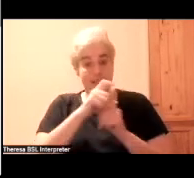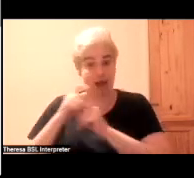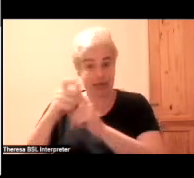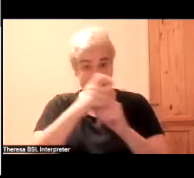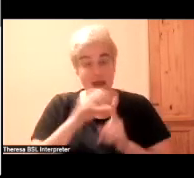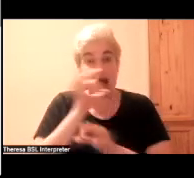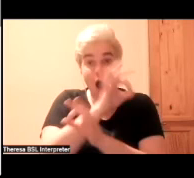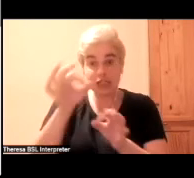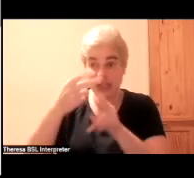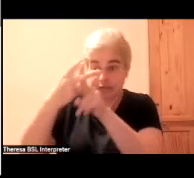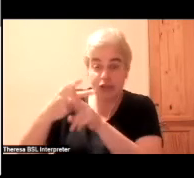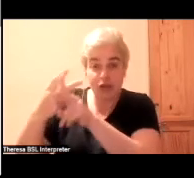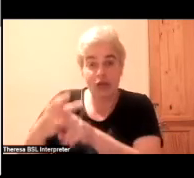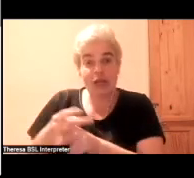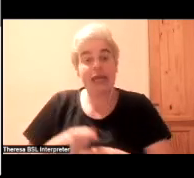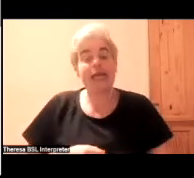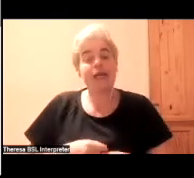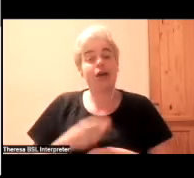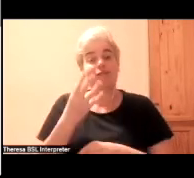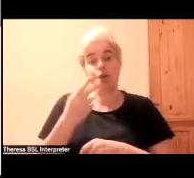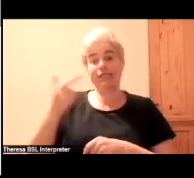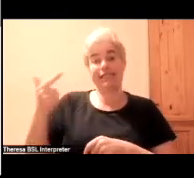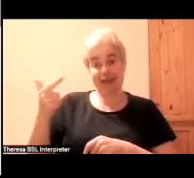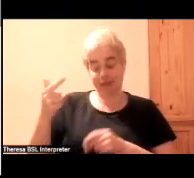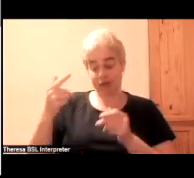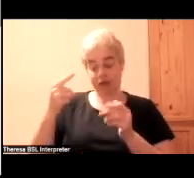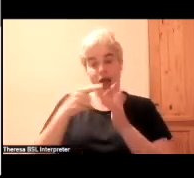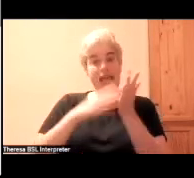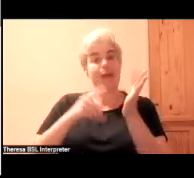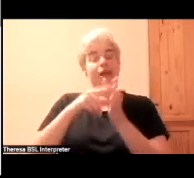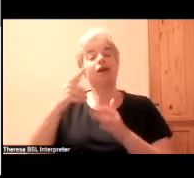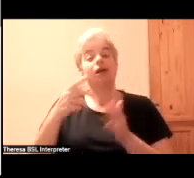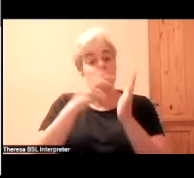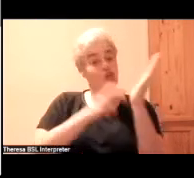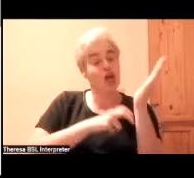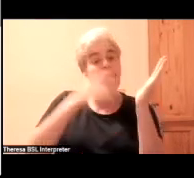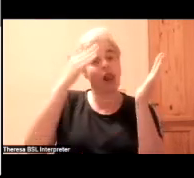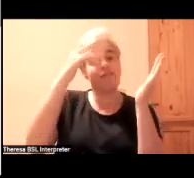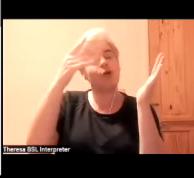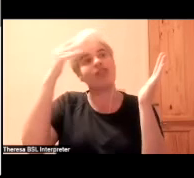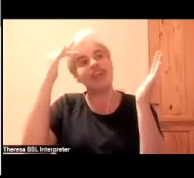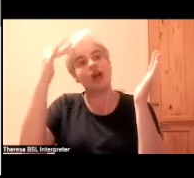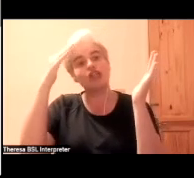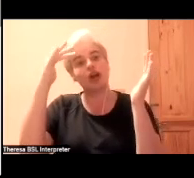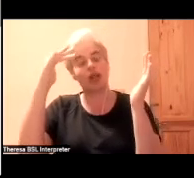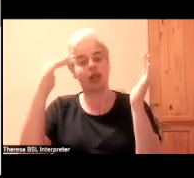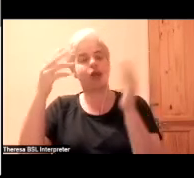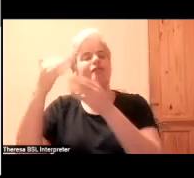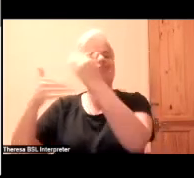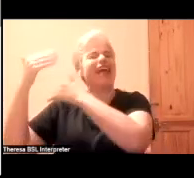curates in IME 4-7 to keep a journal for theological reflection.